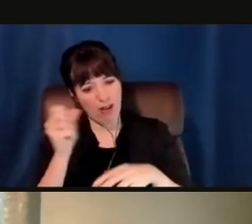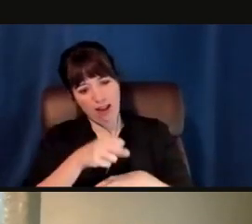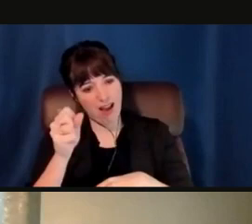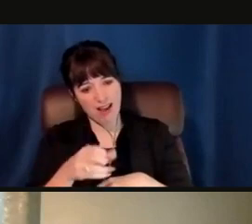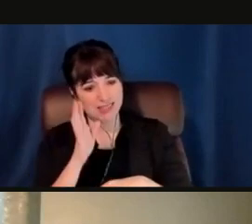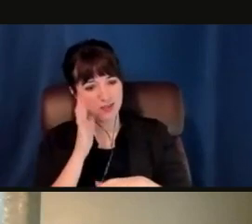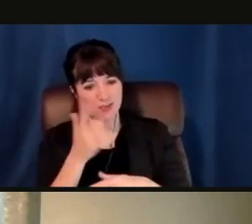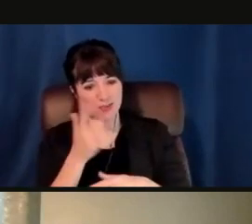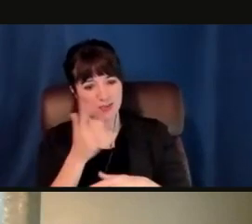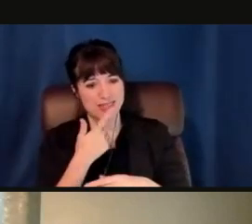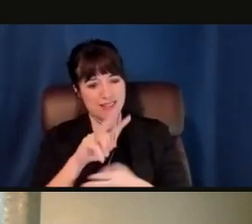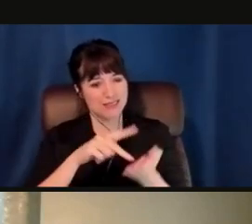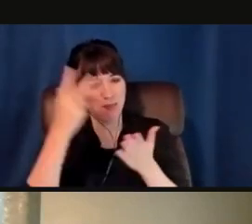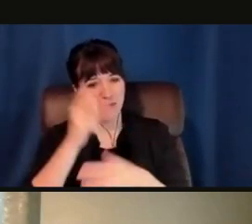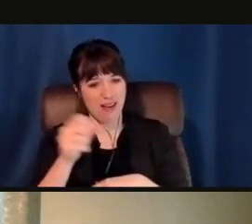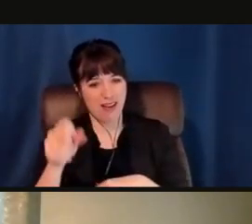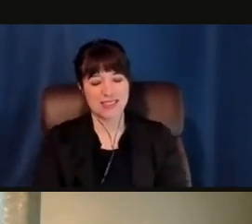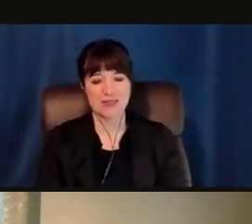do that too.